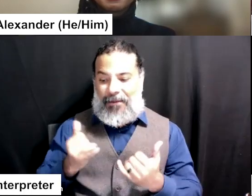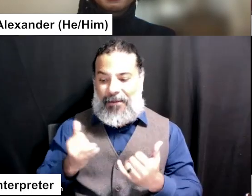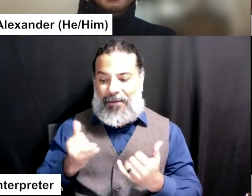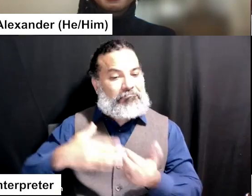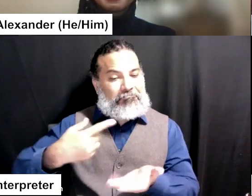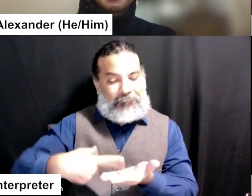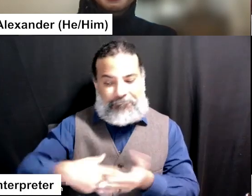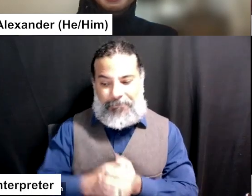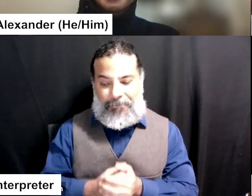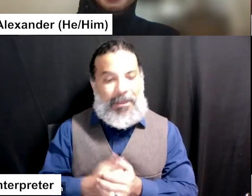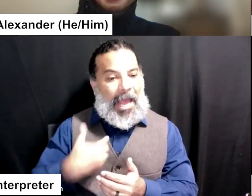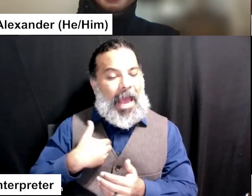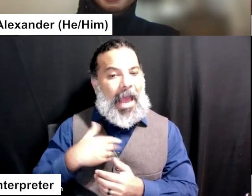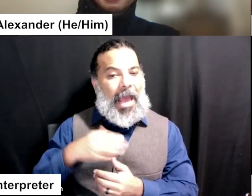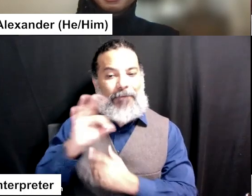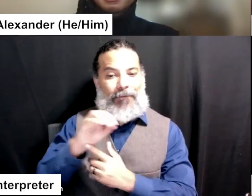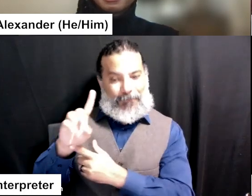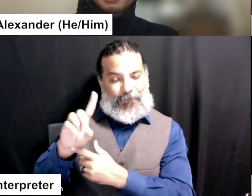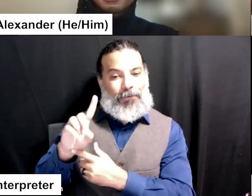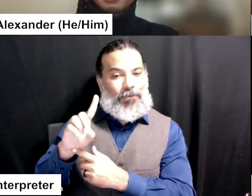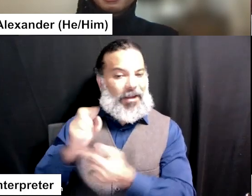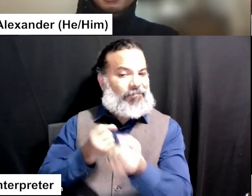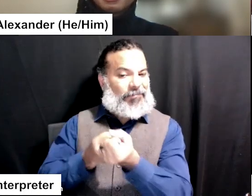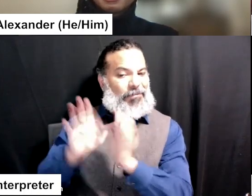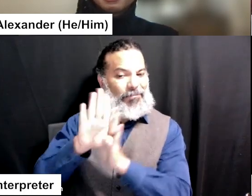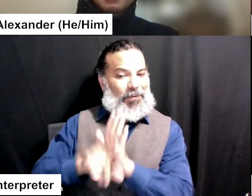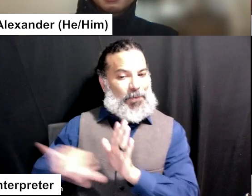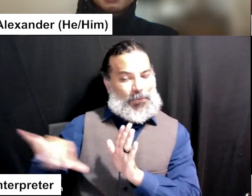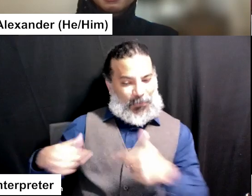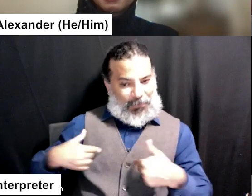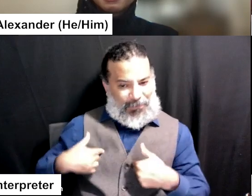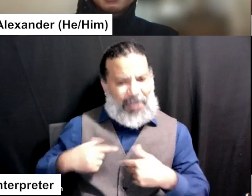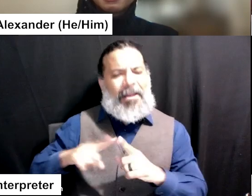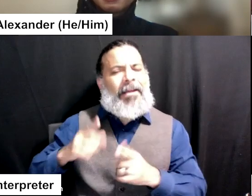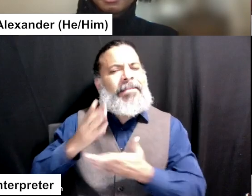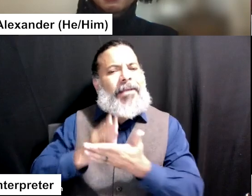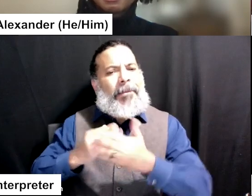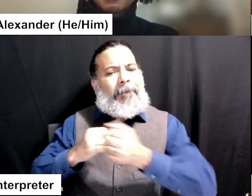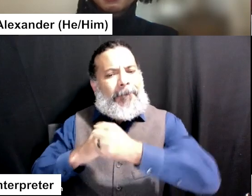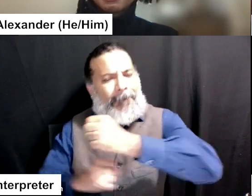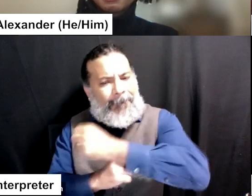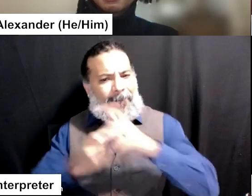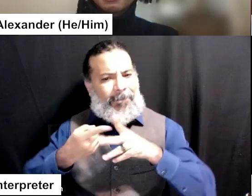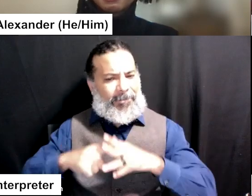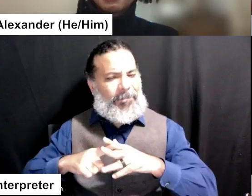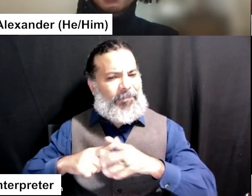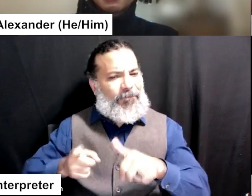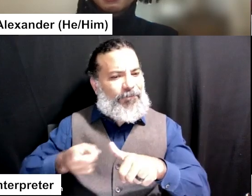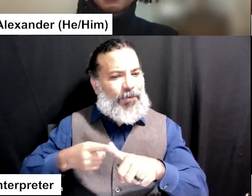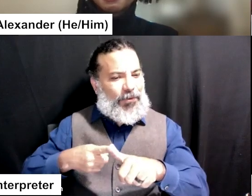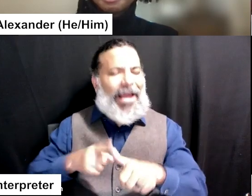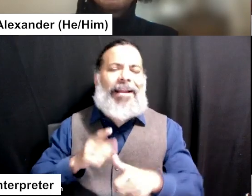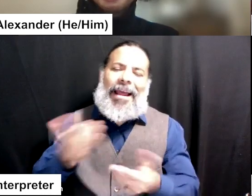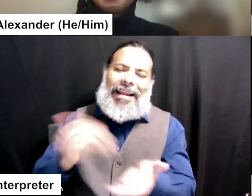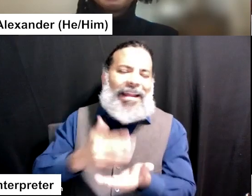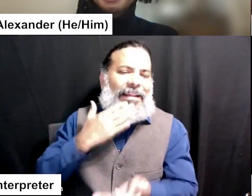So I have a food justice advocacy background as well, but there are some foundational questions that I would like to ask both of you, and thank you again for joining